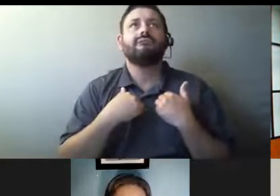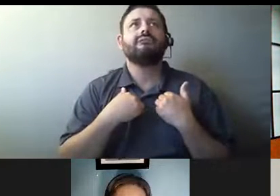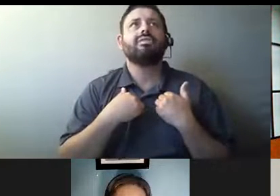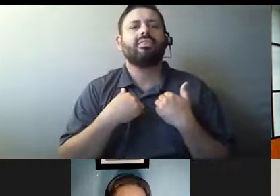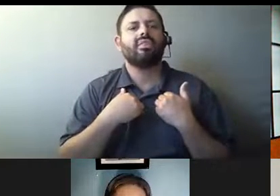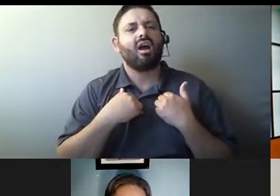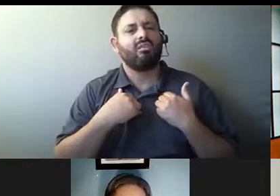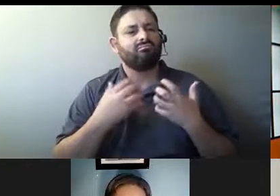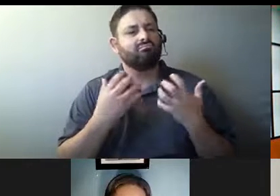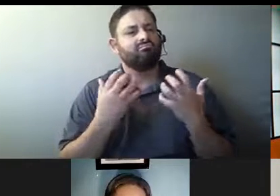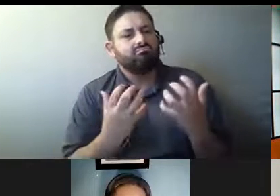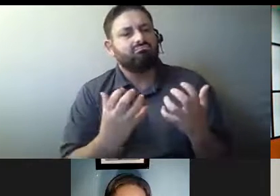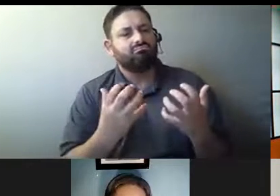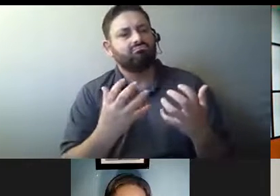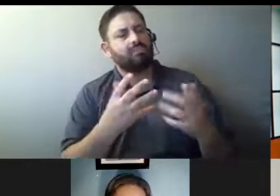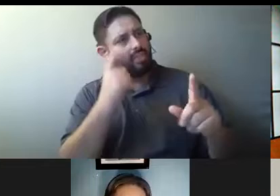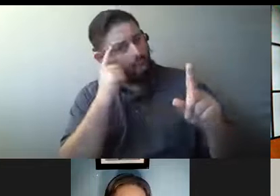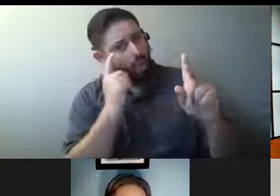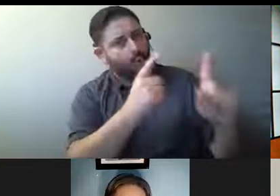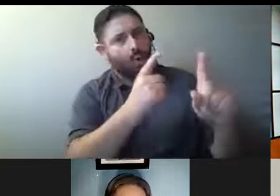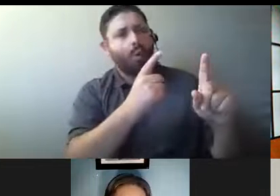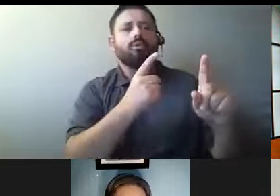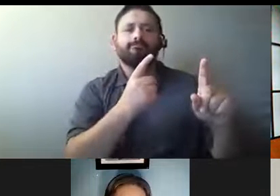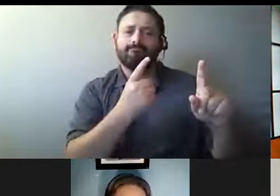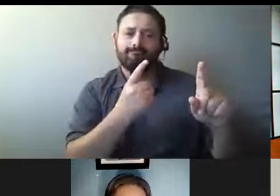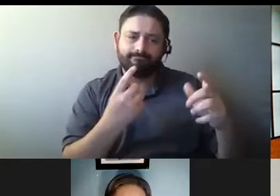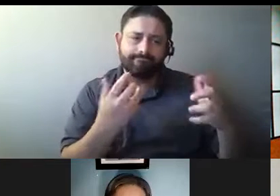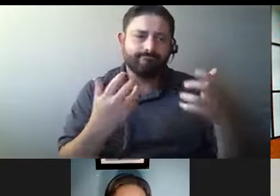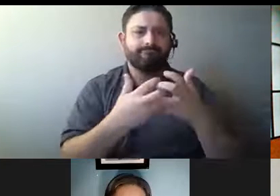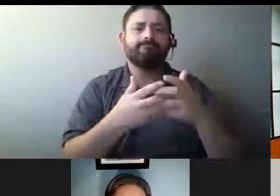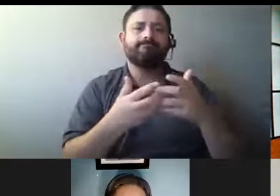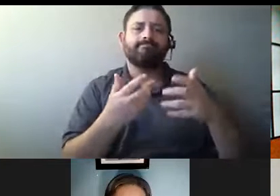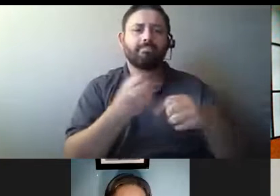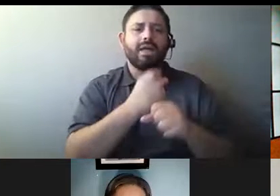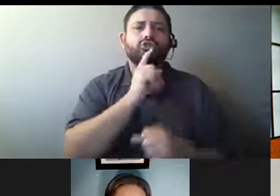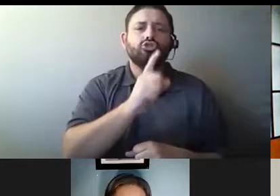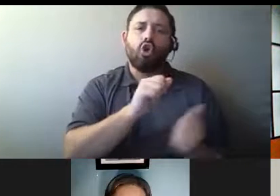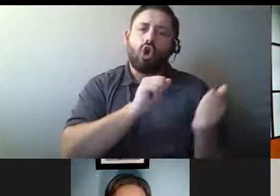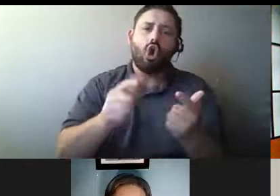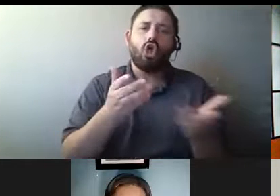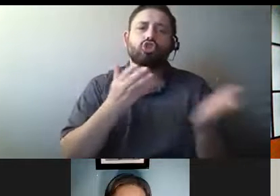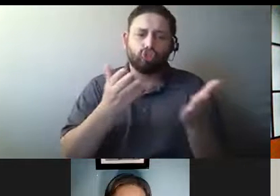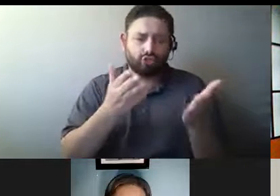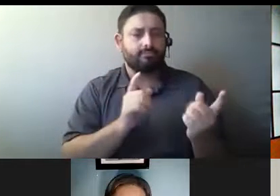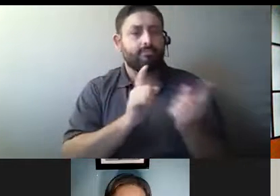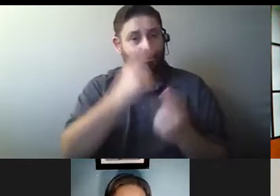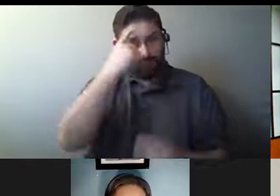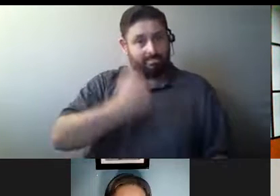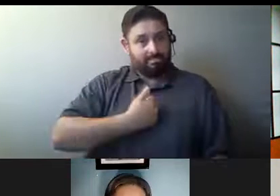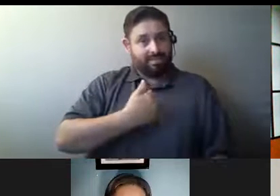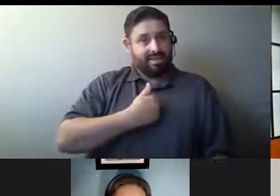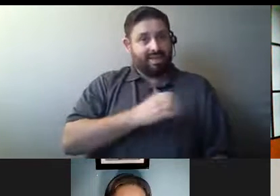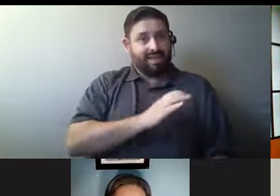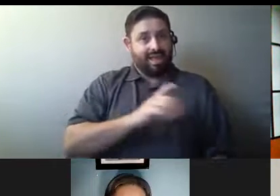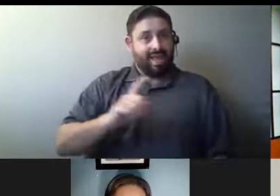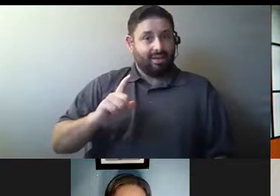drive and always had the goal to assimilate and to assure all those services and all those needs were being met. For me as a council person,